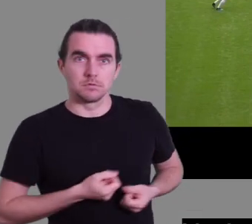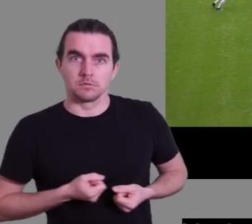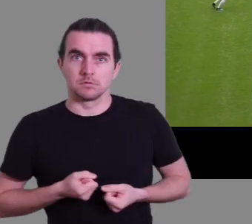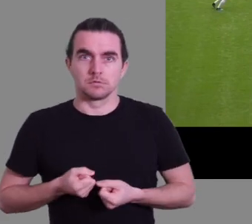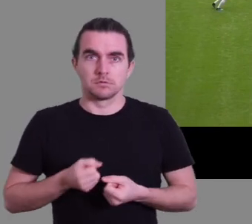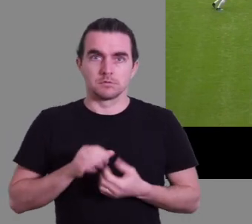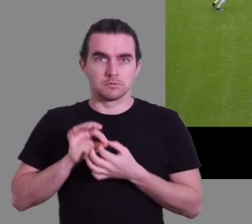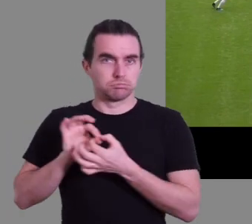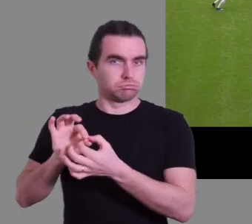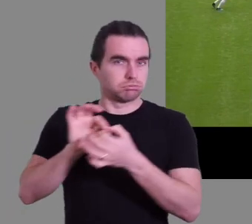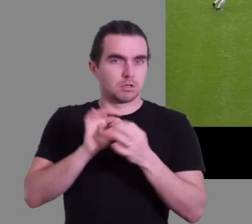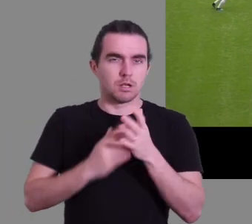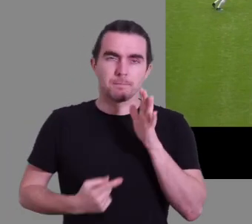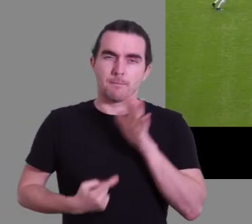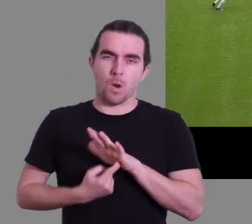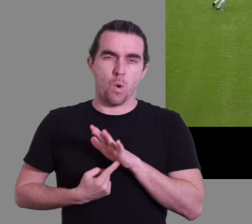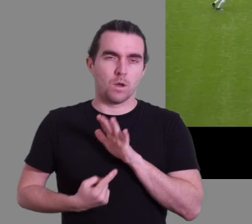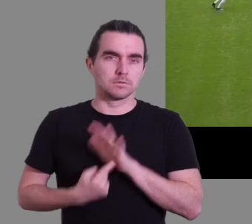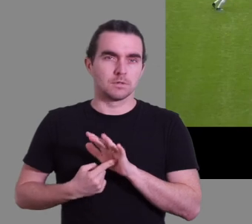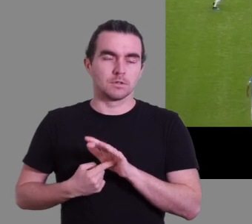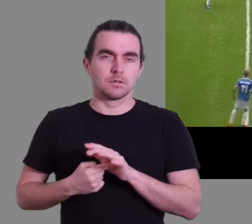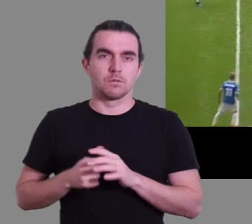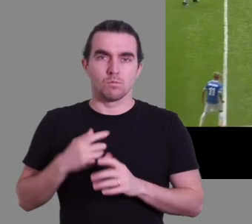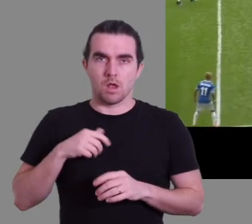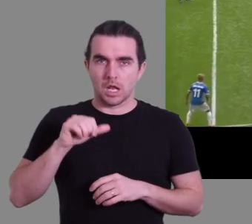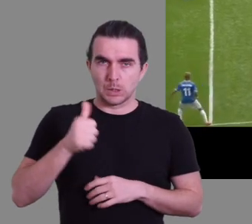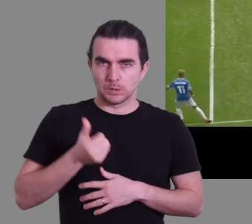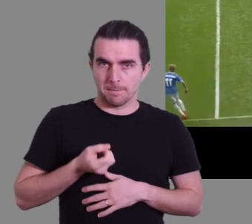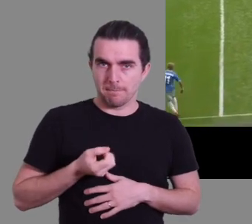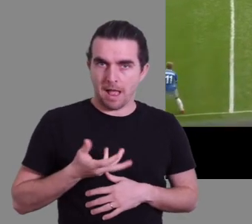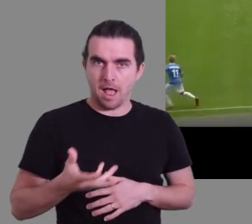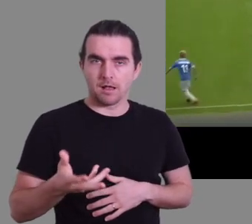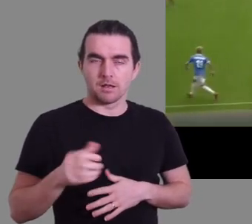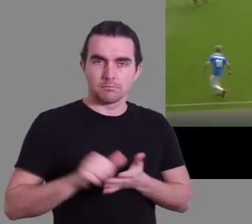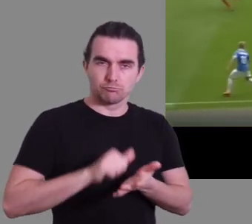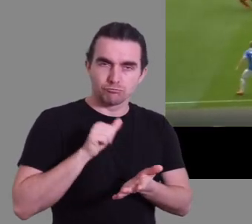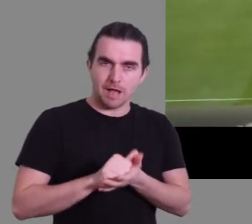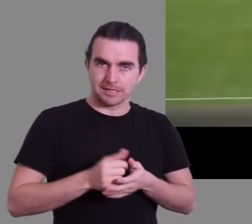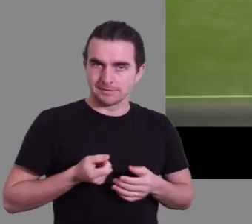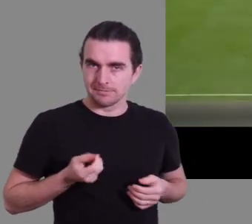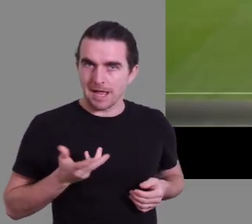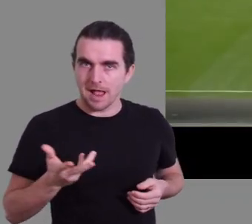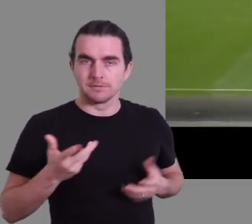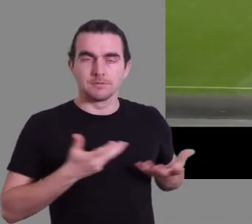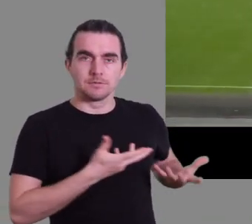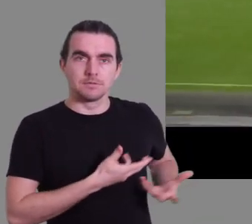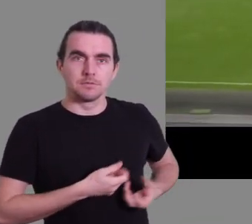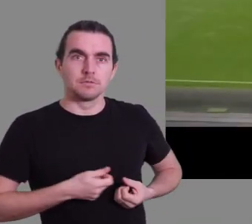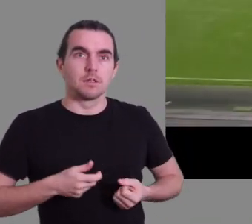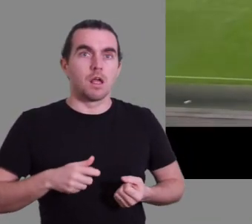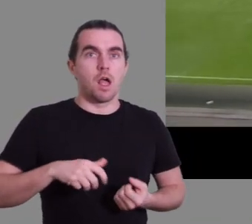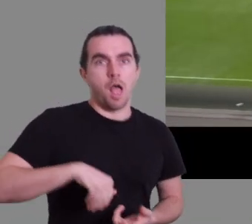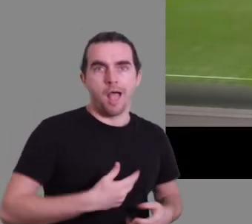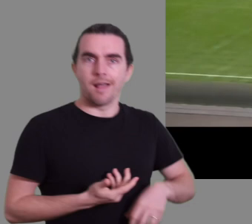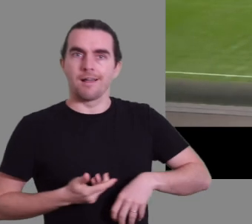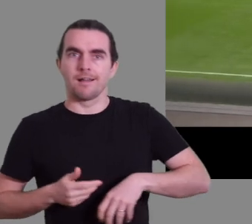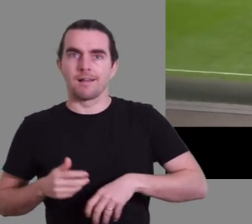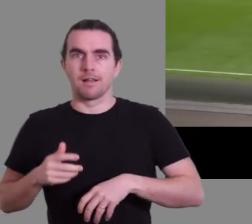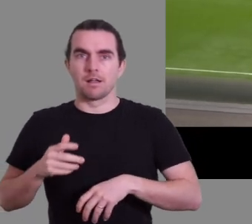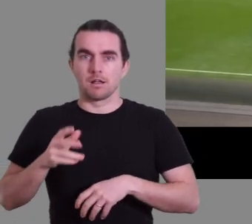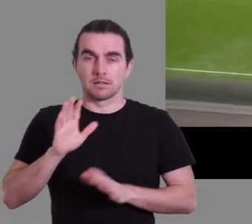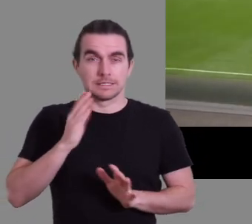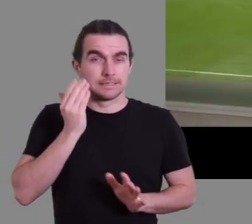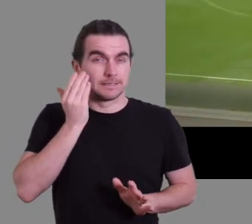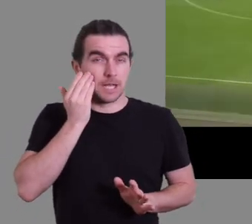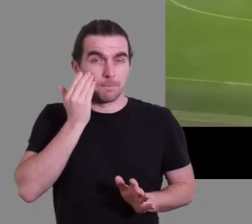receiver. Important here that he gets a good pass, the right weight. So it's the connection. It